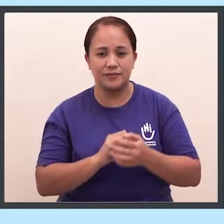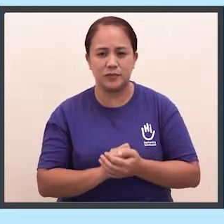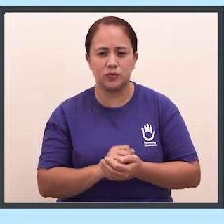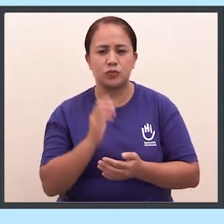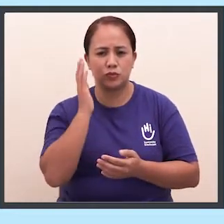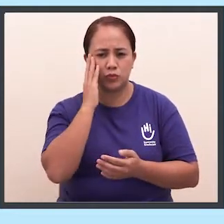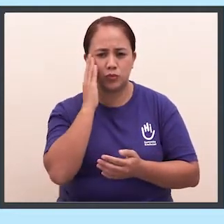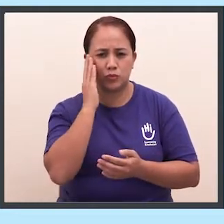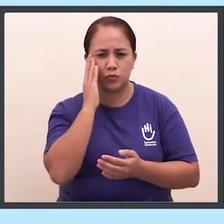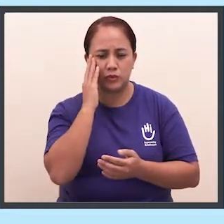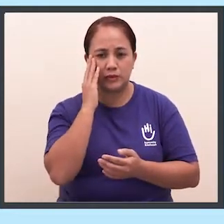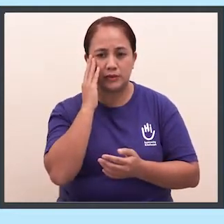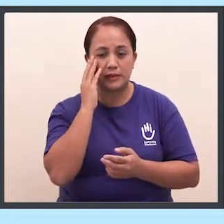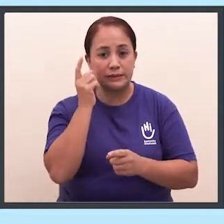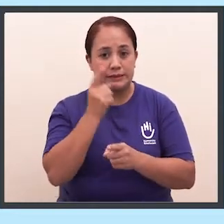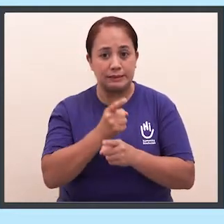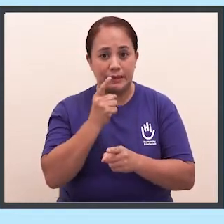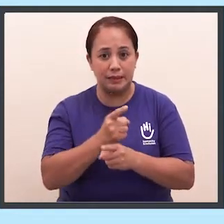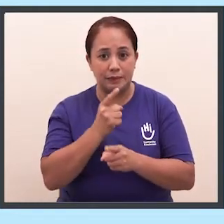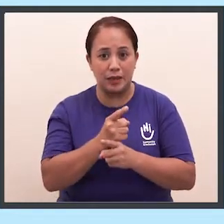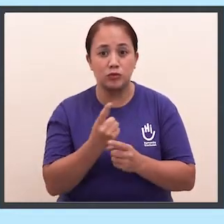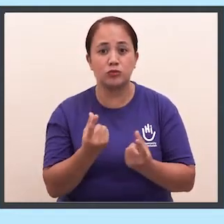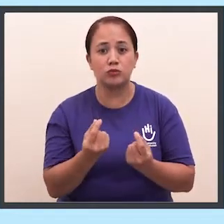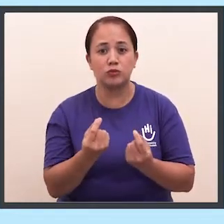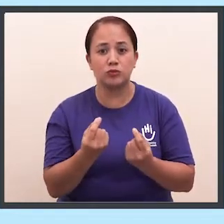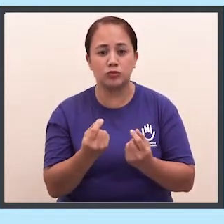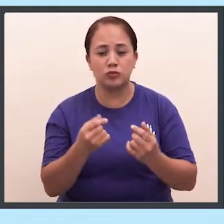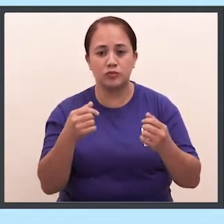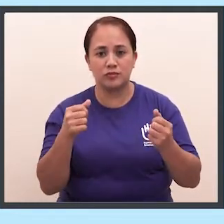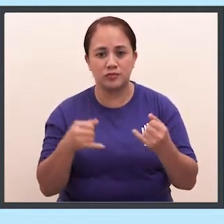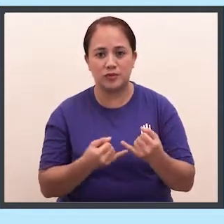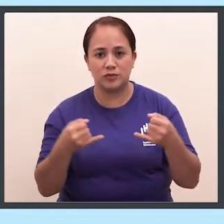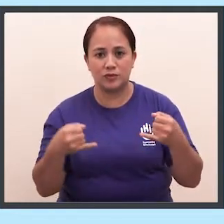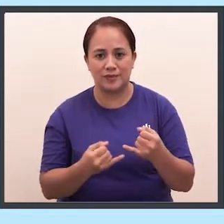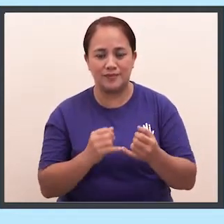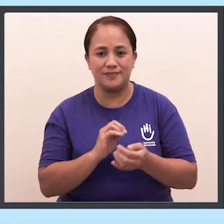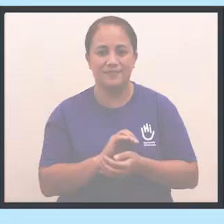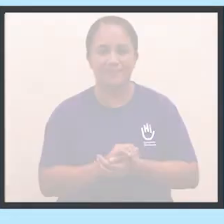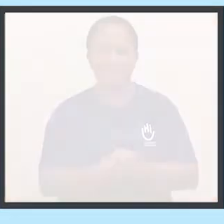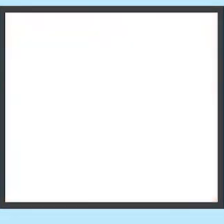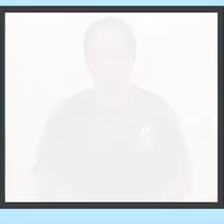Second, you should know what to appropriately do with the injury.